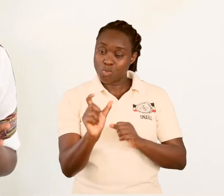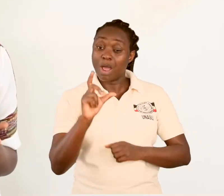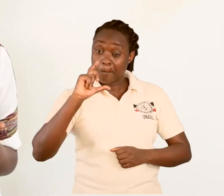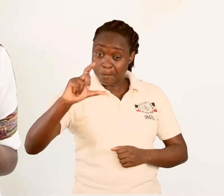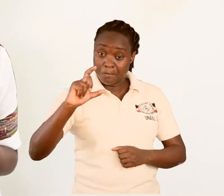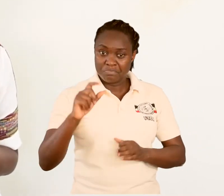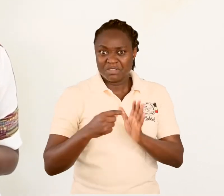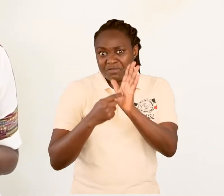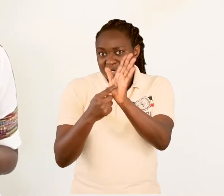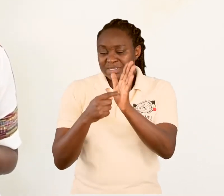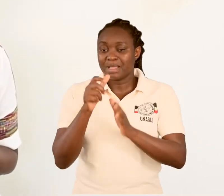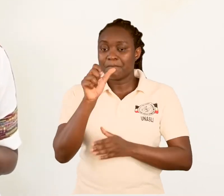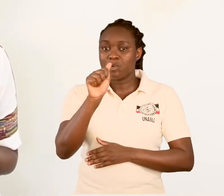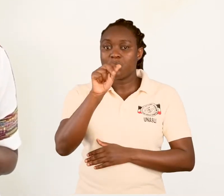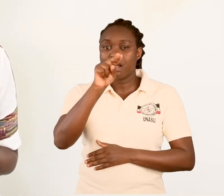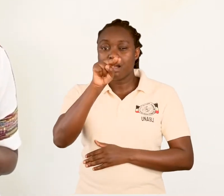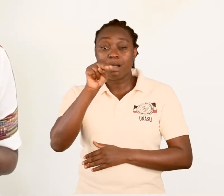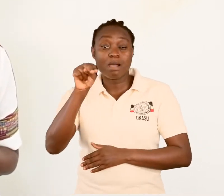Annet.